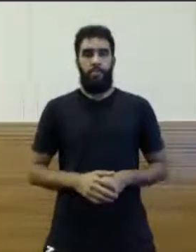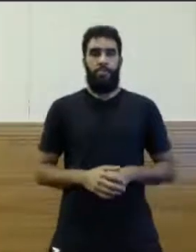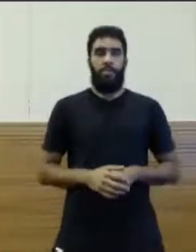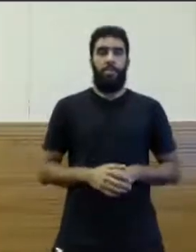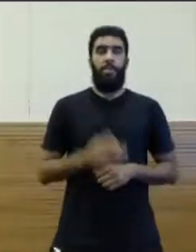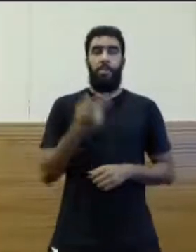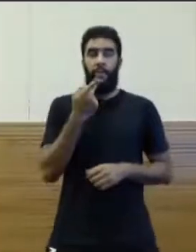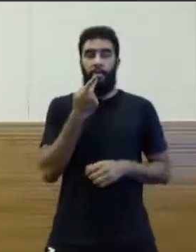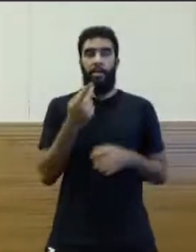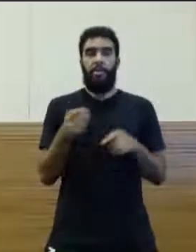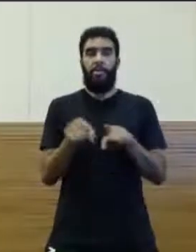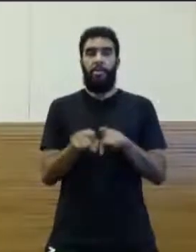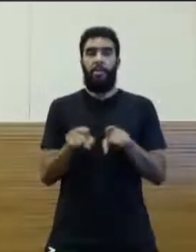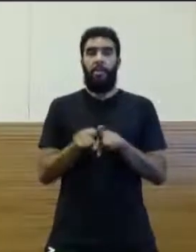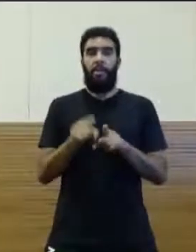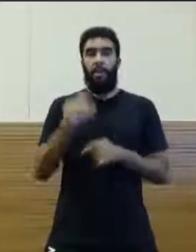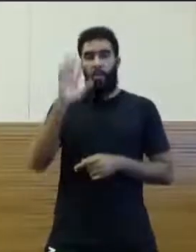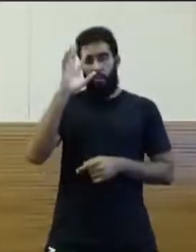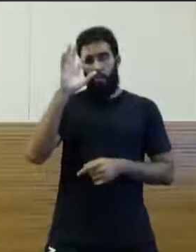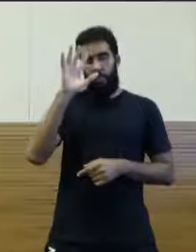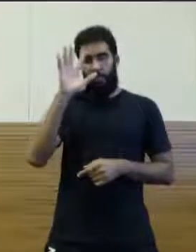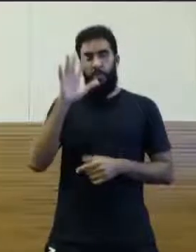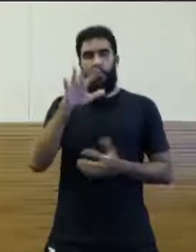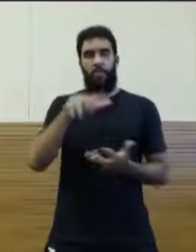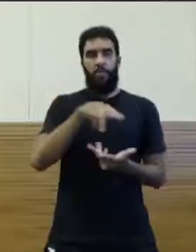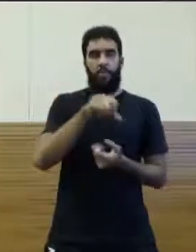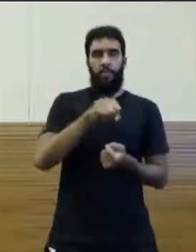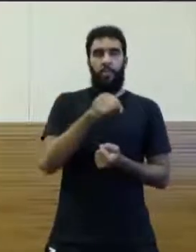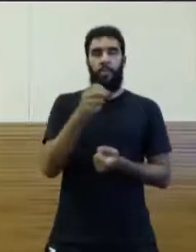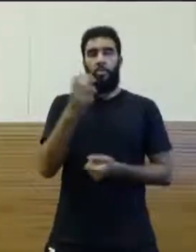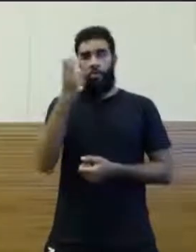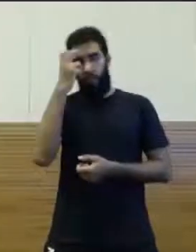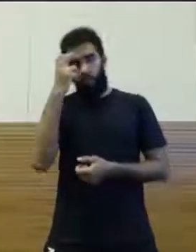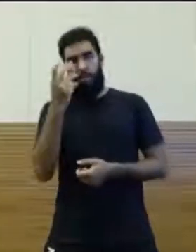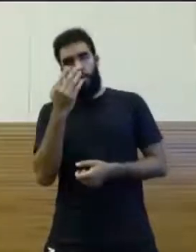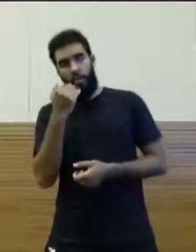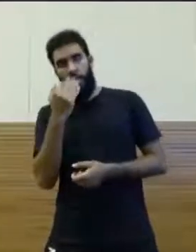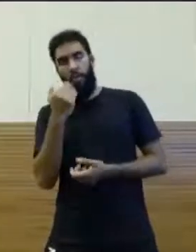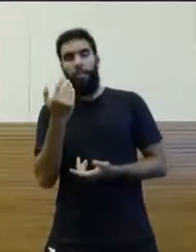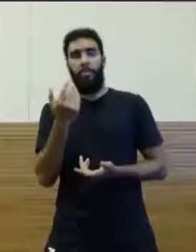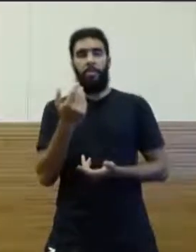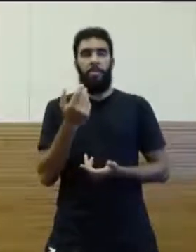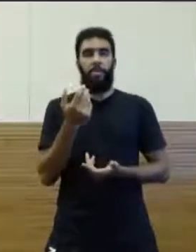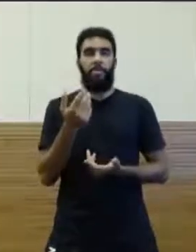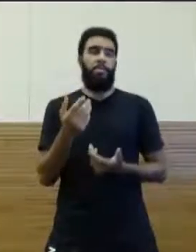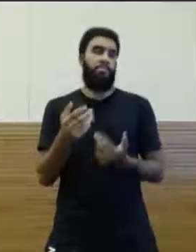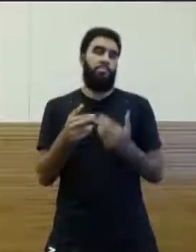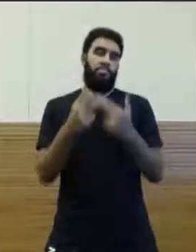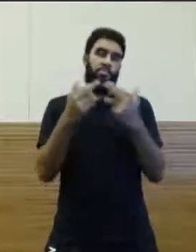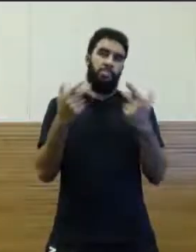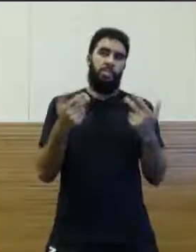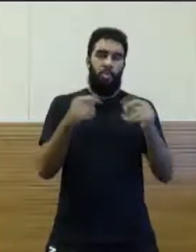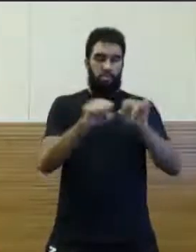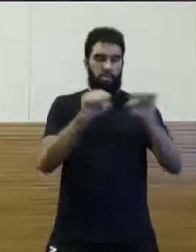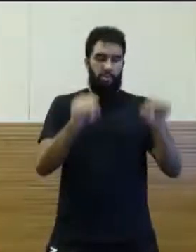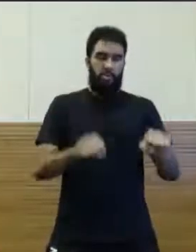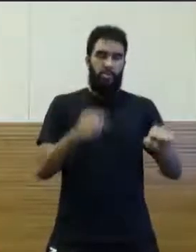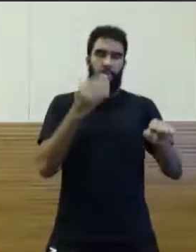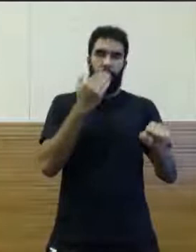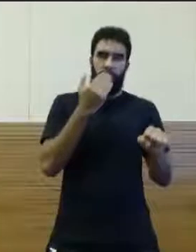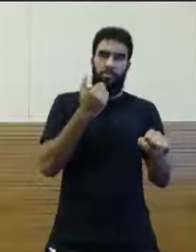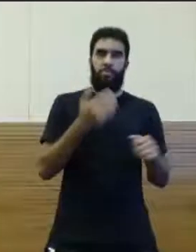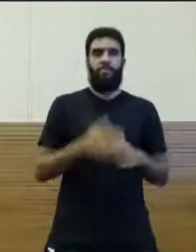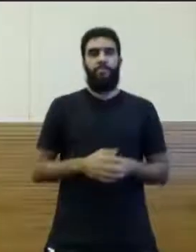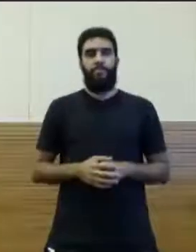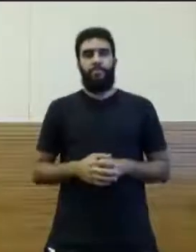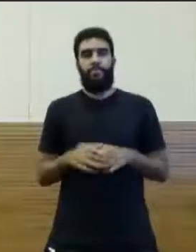As regards the center axis of the presentation, level of processing, sustainability, food culture,